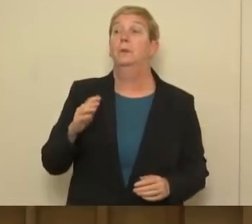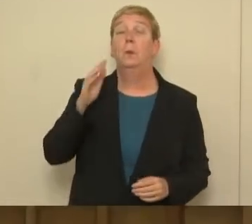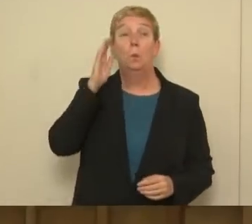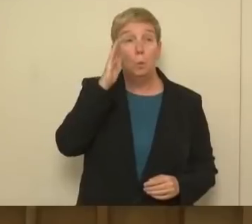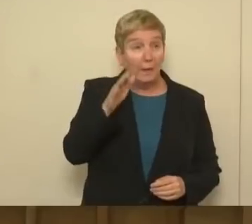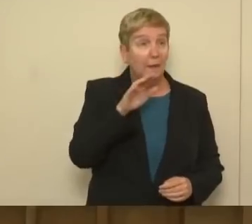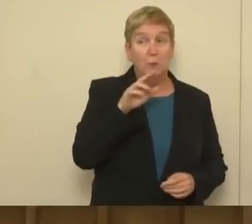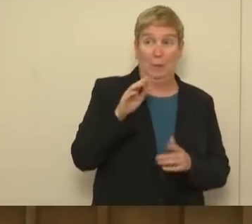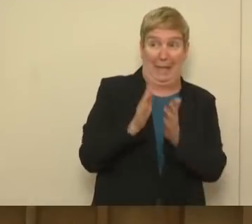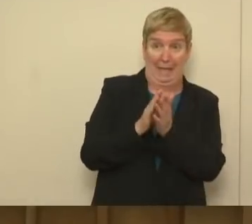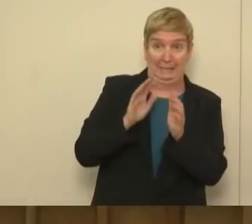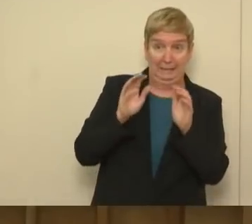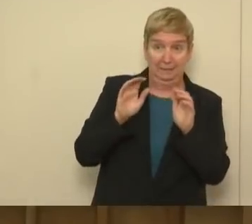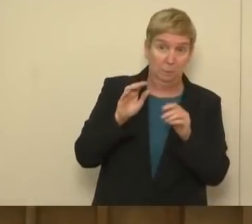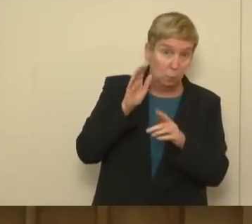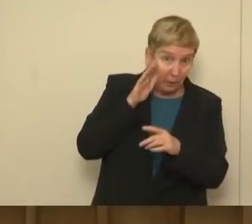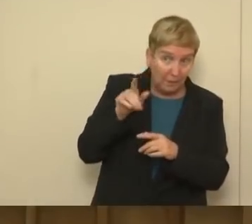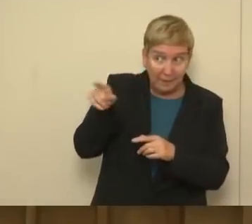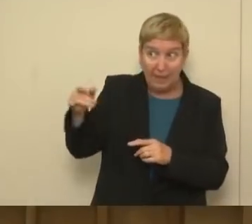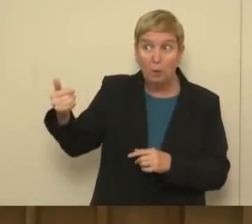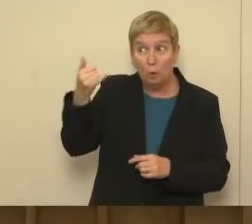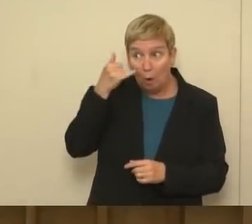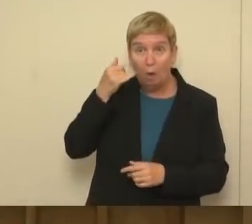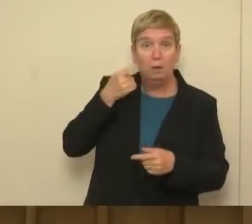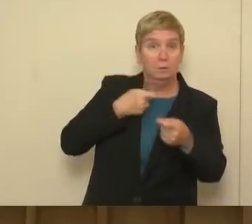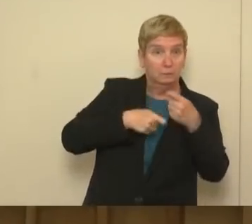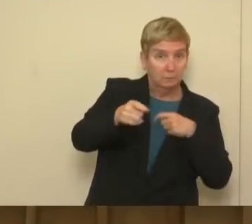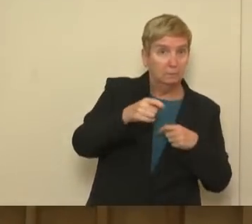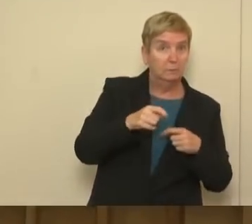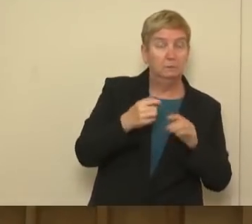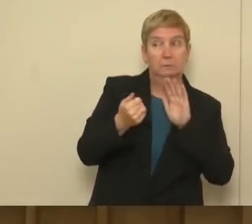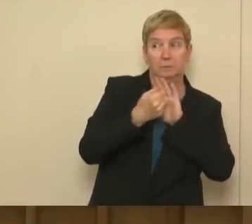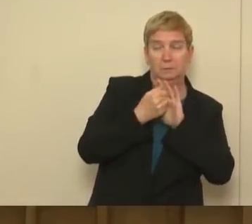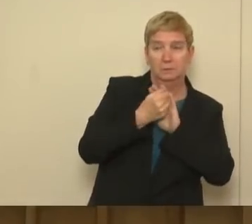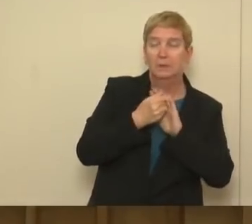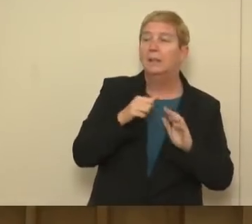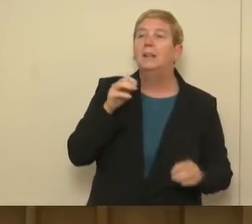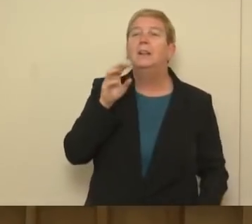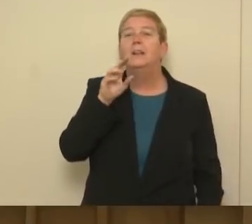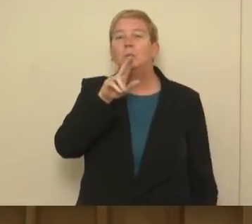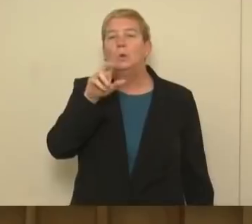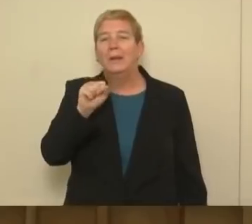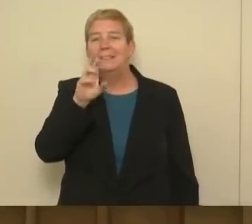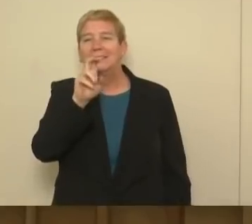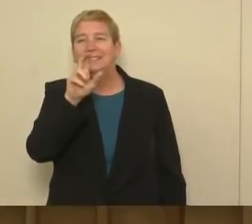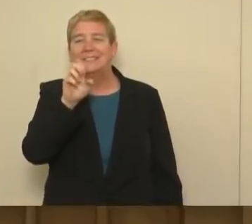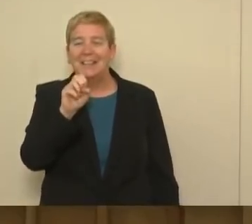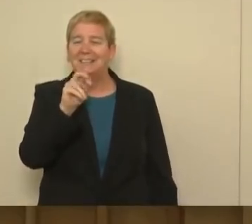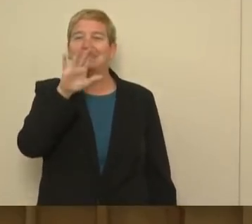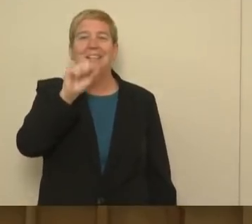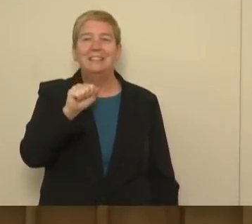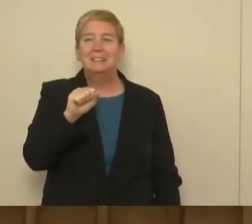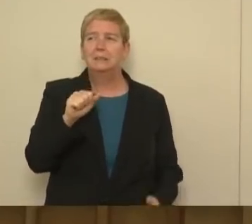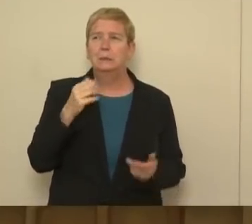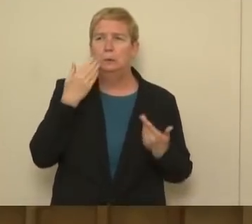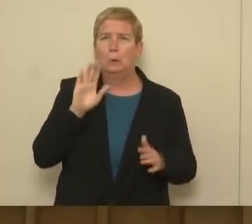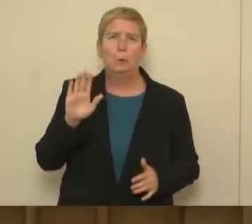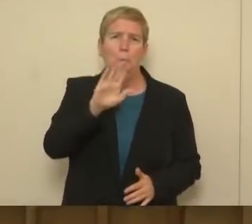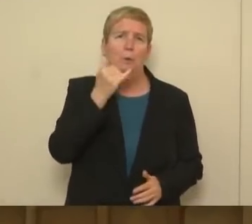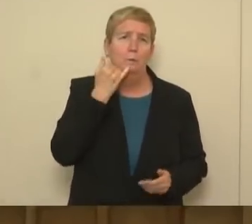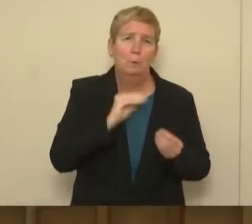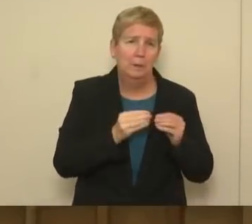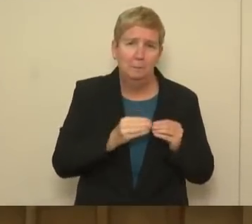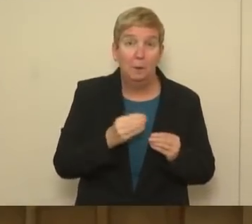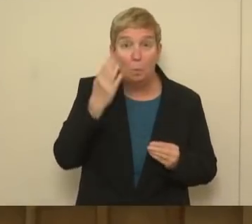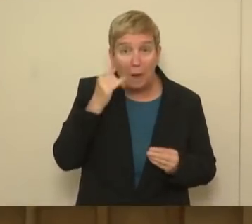say, hey, you haven't completed your census. They don't know what your phone number is if you haven't self-responded yet. What they